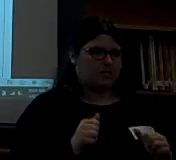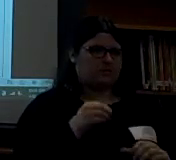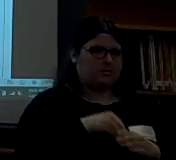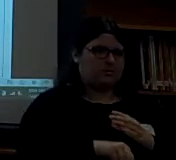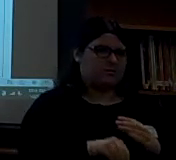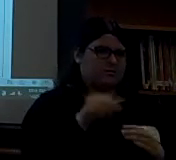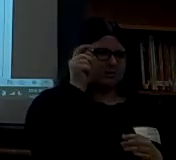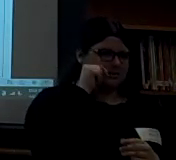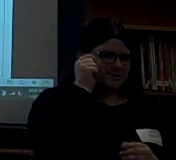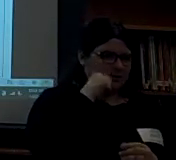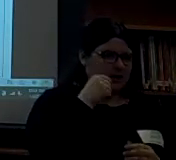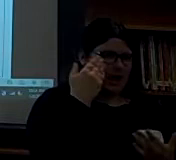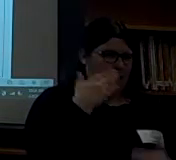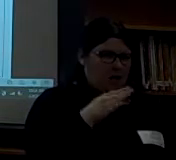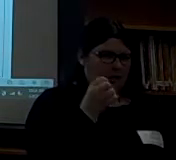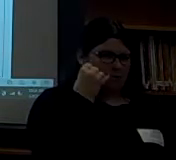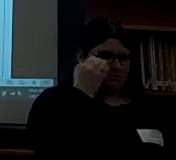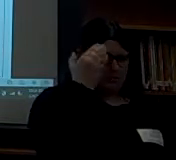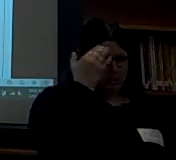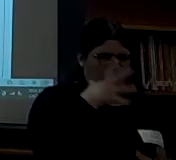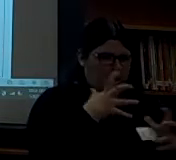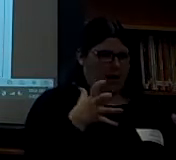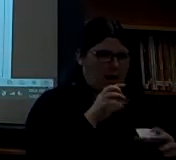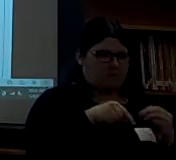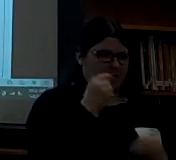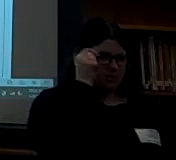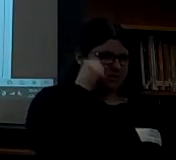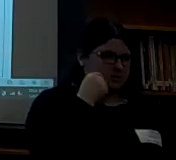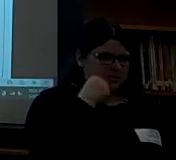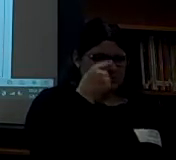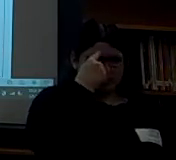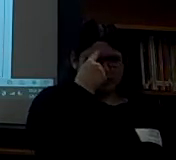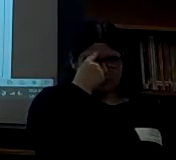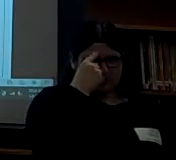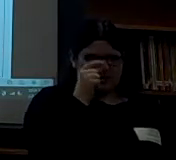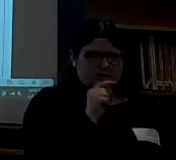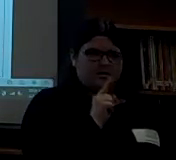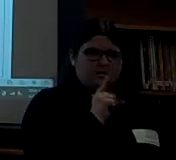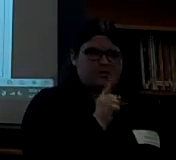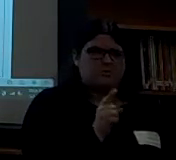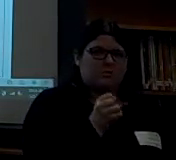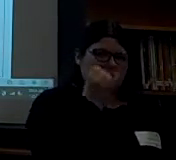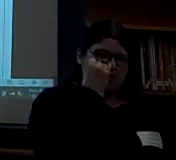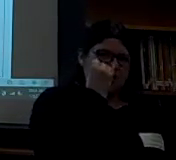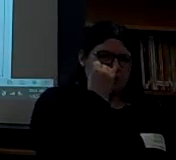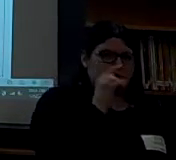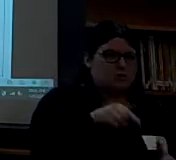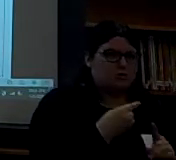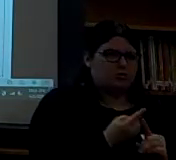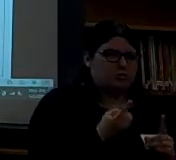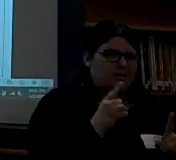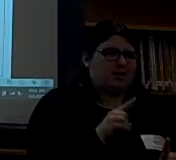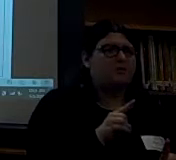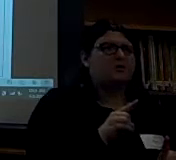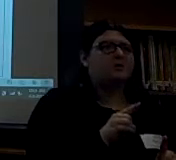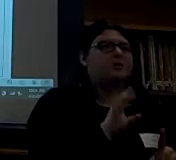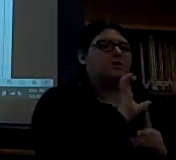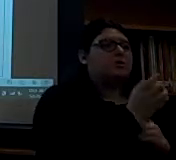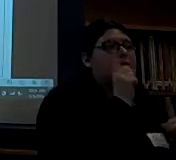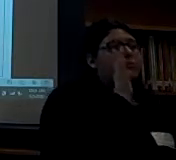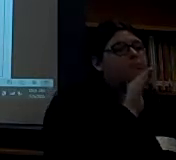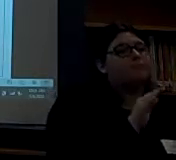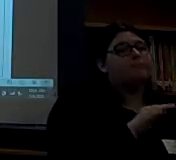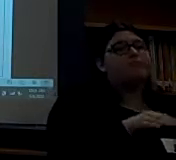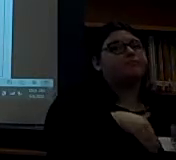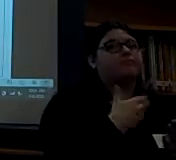much you all know about the adolescent brain, but it actually becomes a little bit more immature as there's rewiring happening in the brain. There's the cultural expectations.